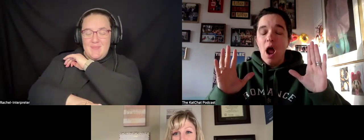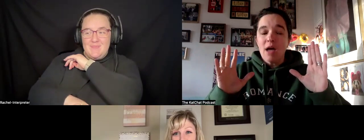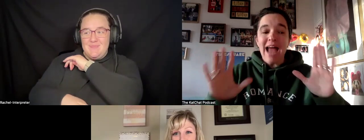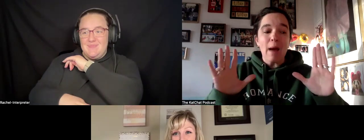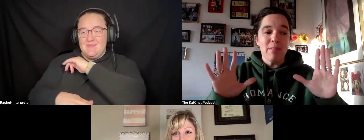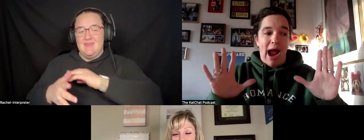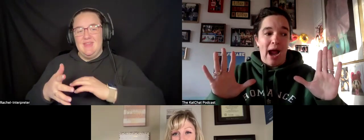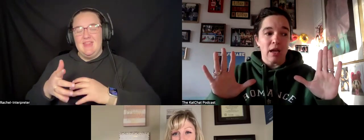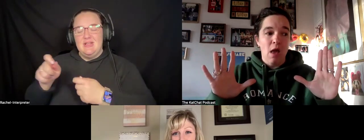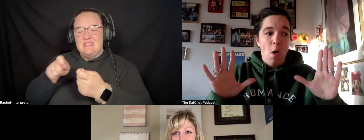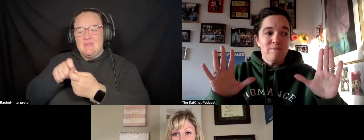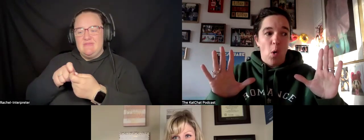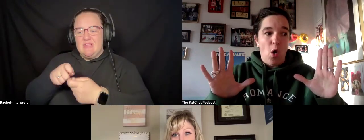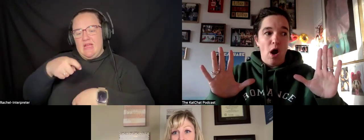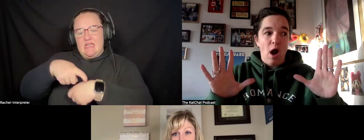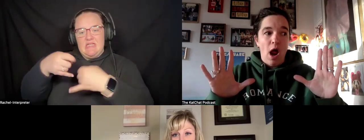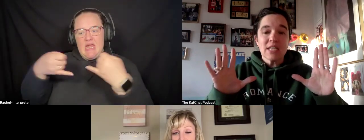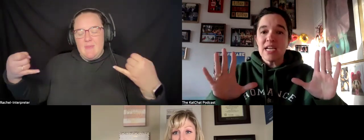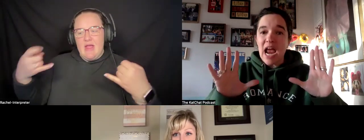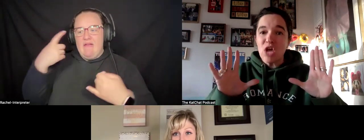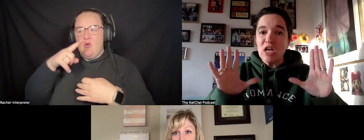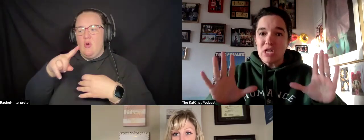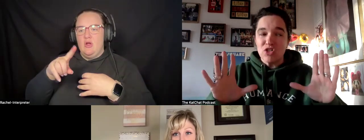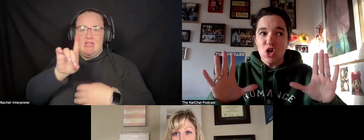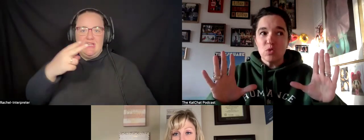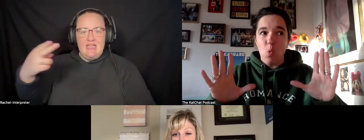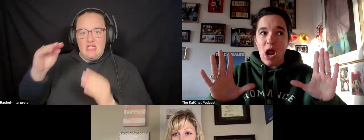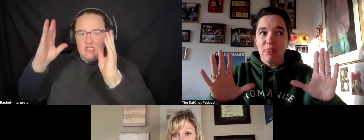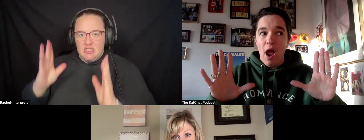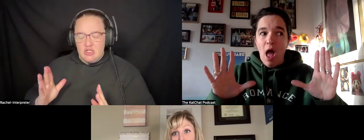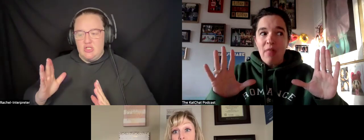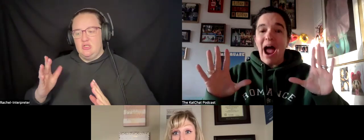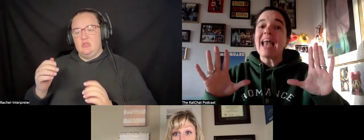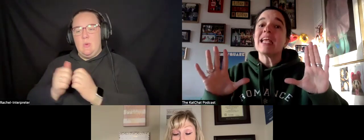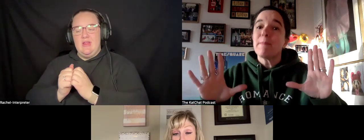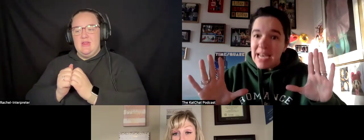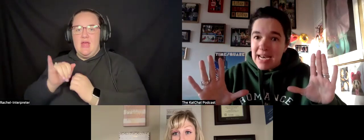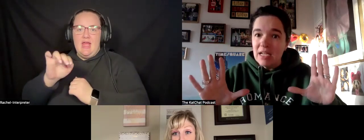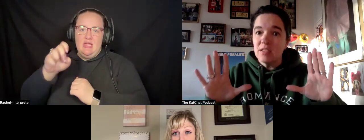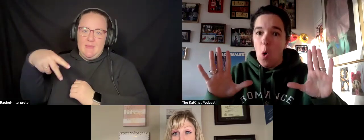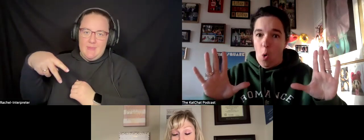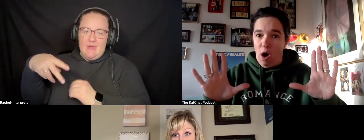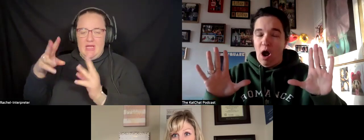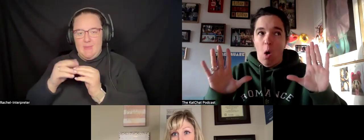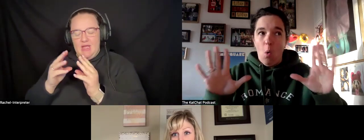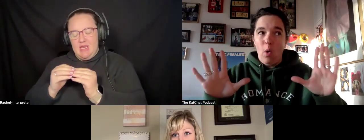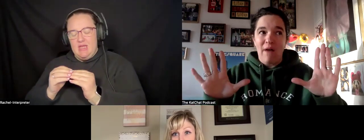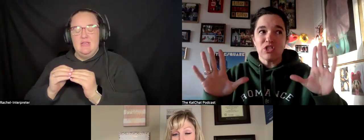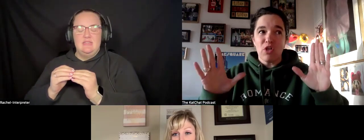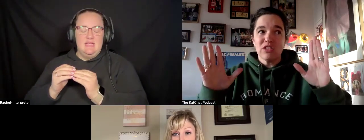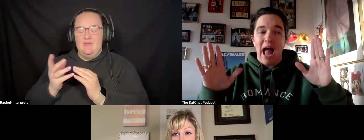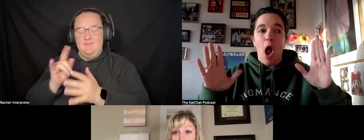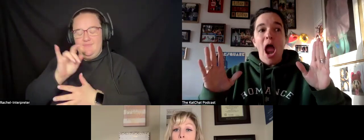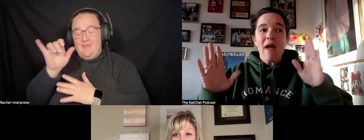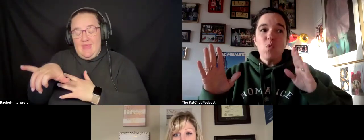certain timeline for DHA teachers with the IEP or whatever.